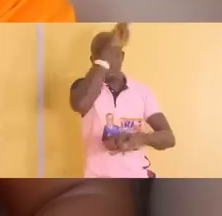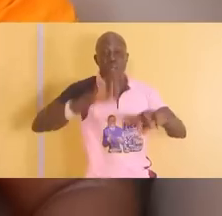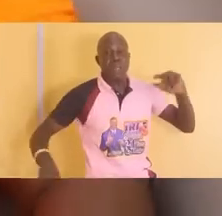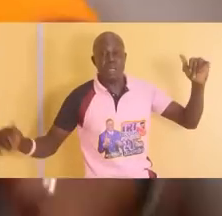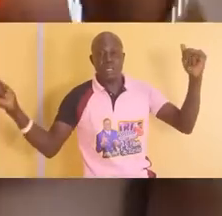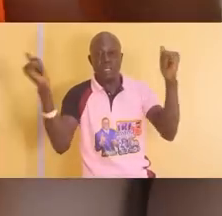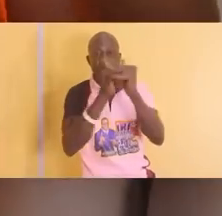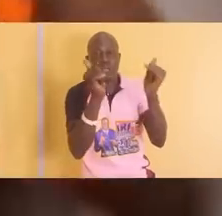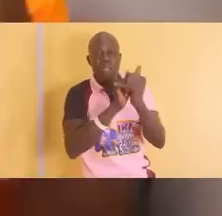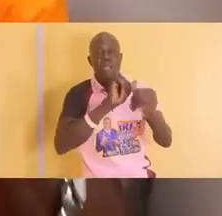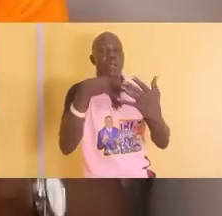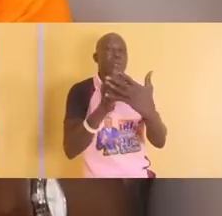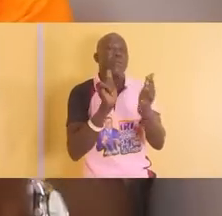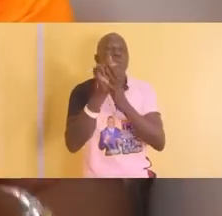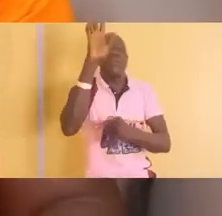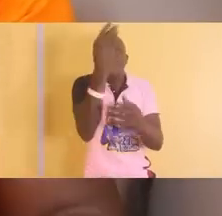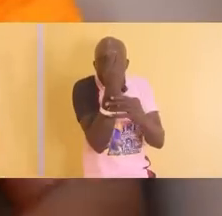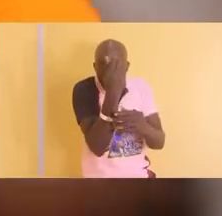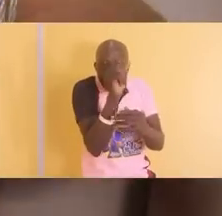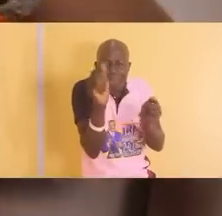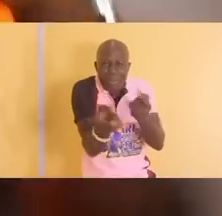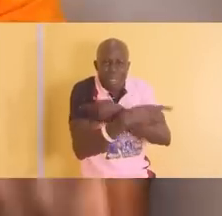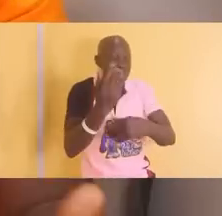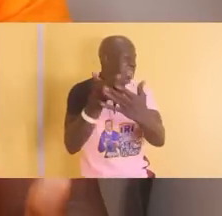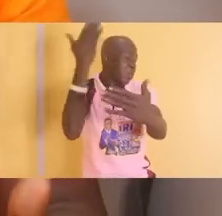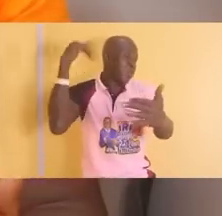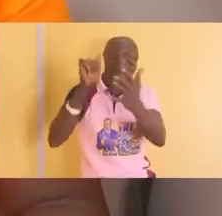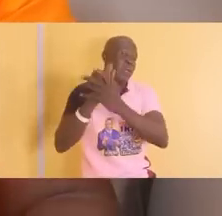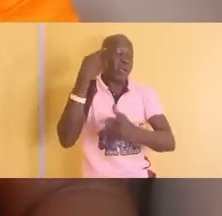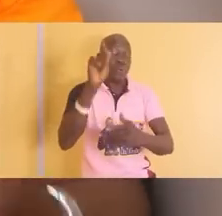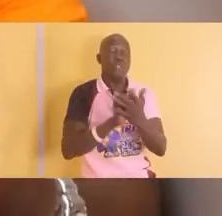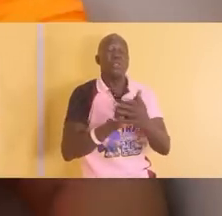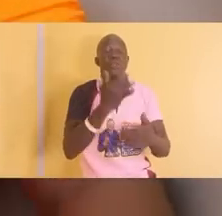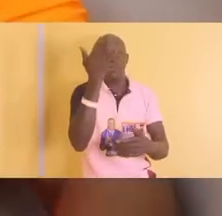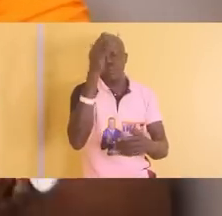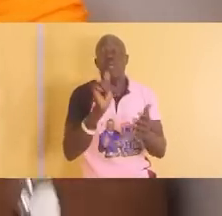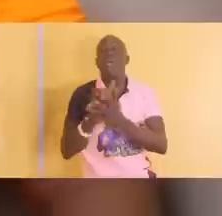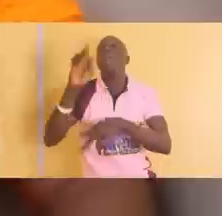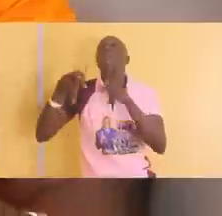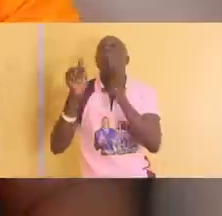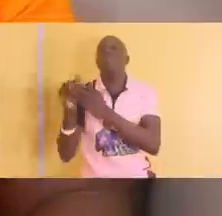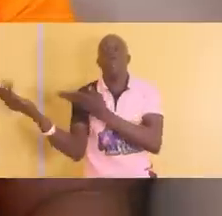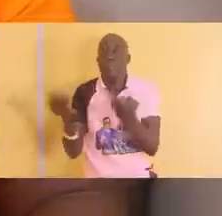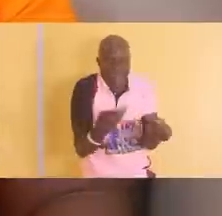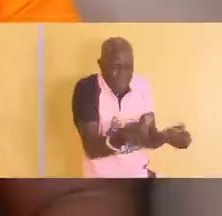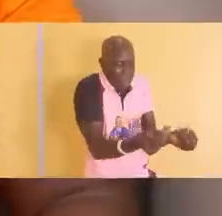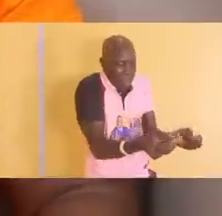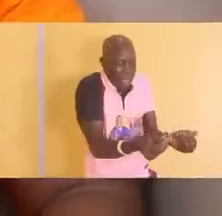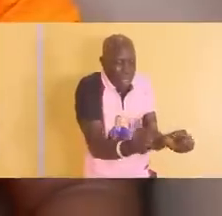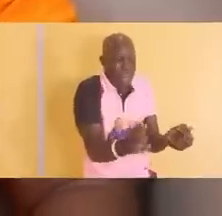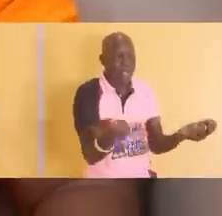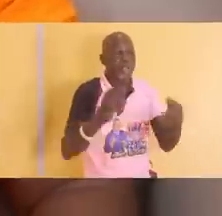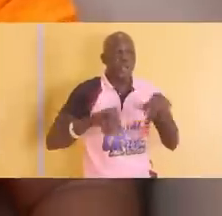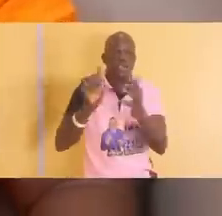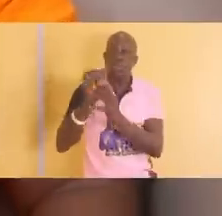at national camp about a few days ago. And we saw the witness that made people to take the